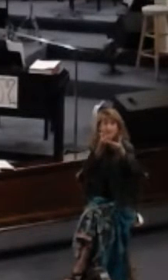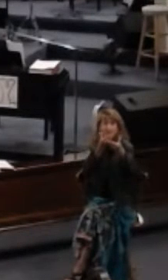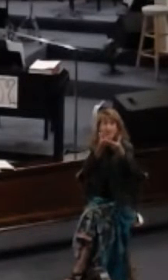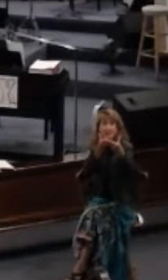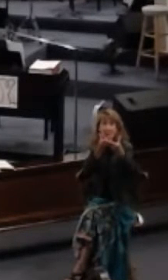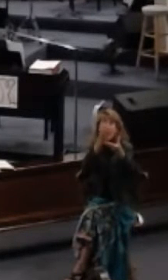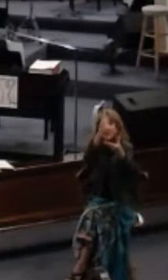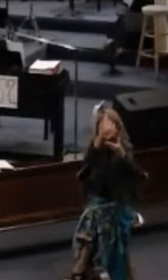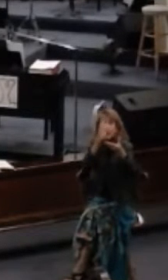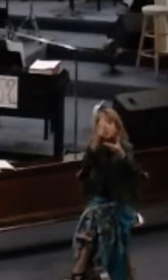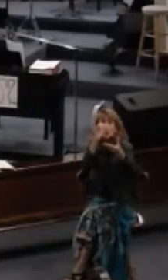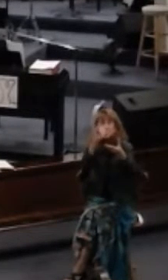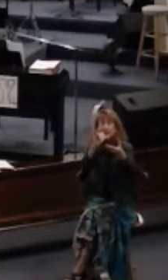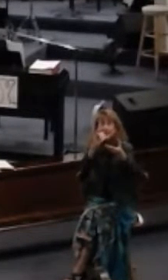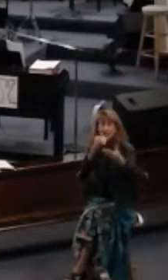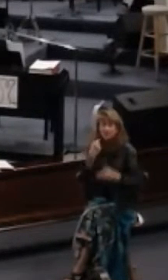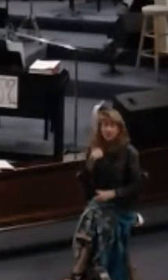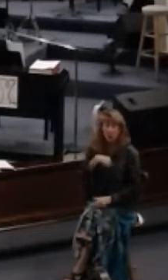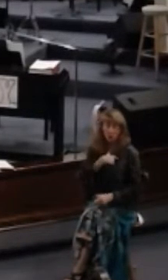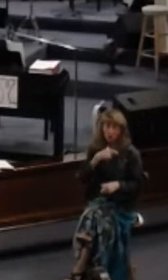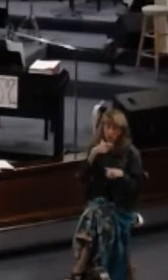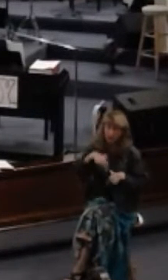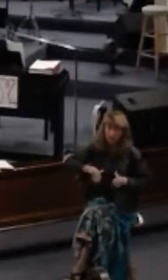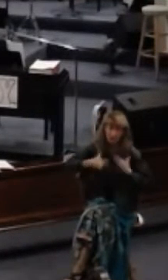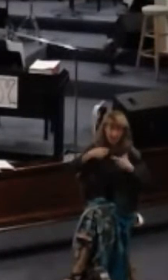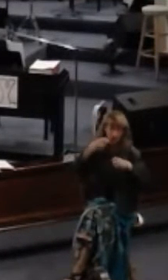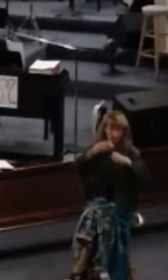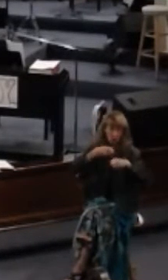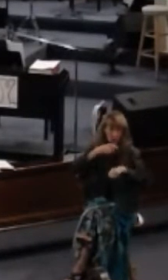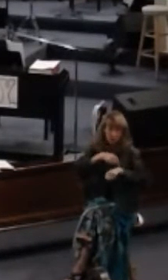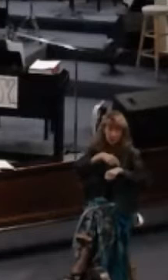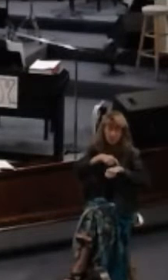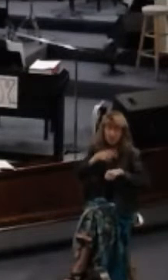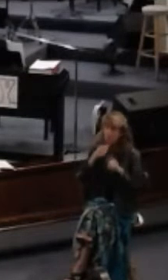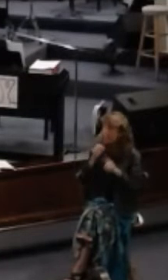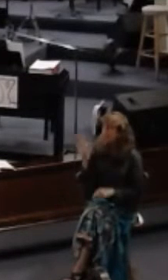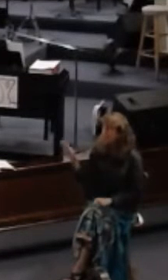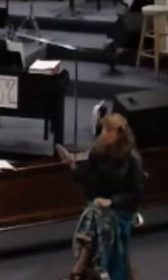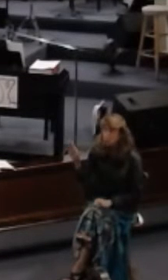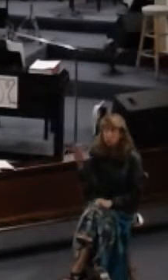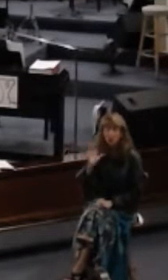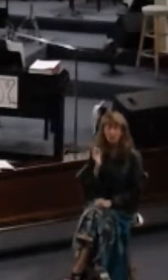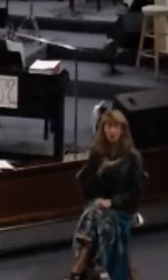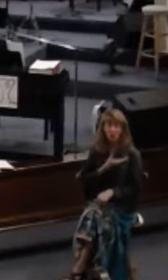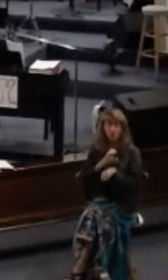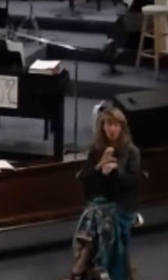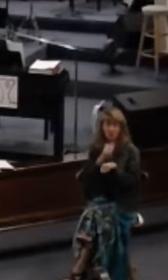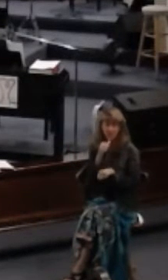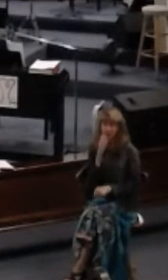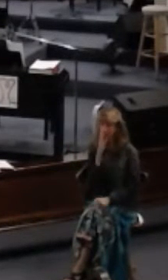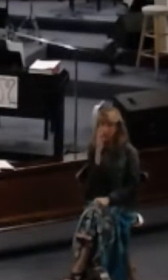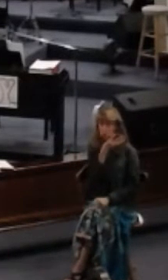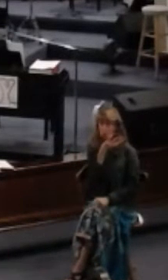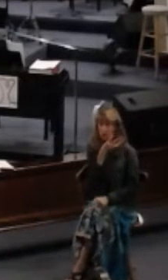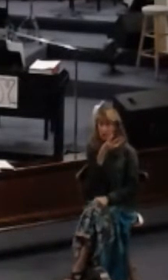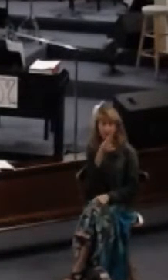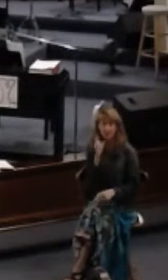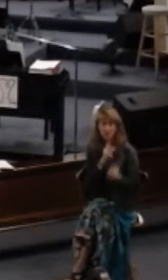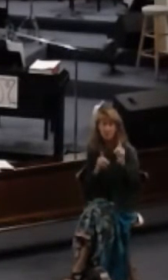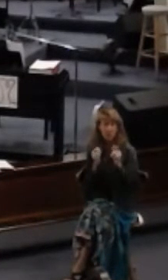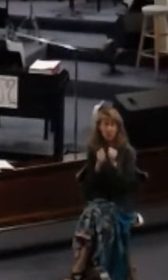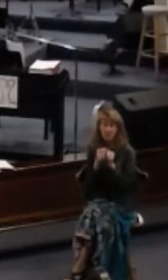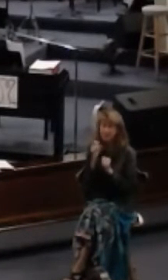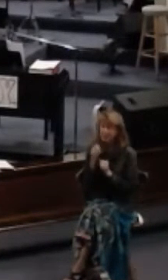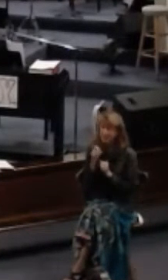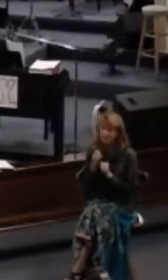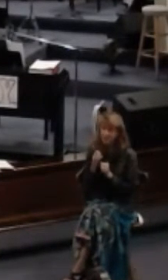And we live in hard times, but this church doesn't neglect anybody in need. I mean, we spend